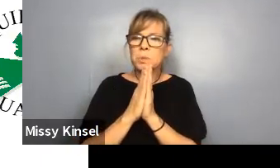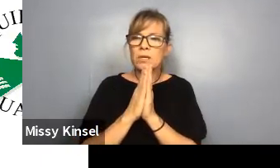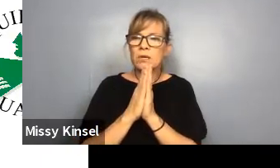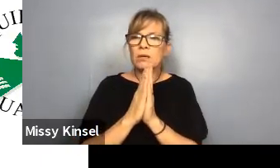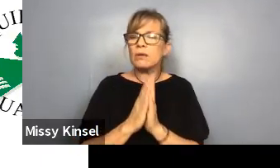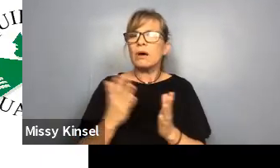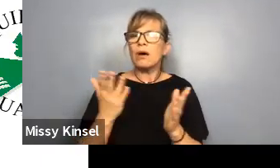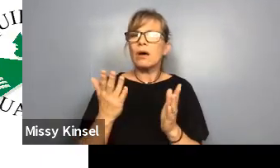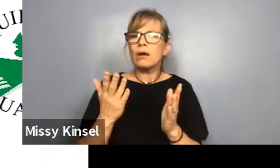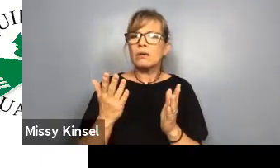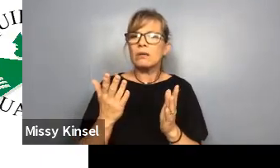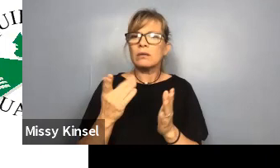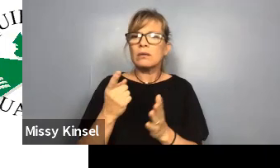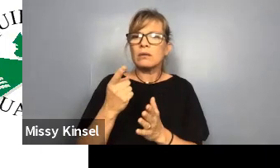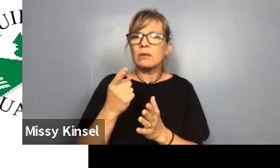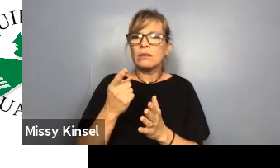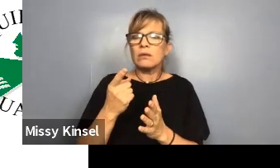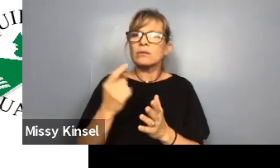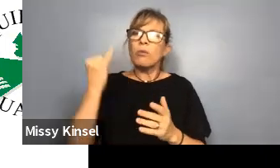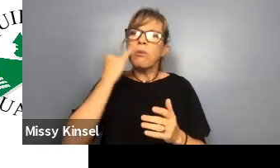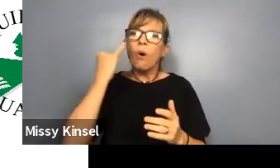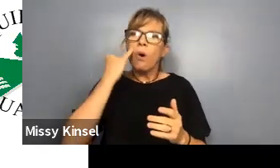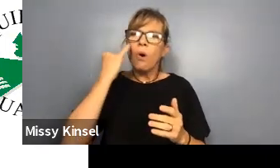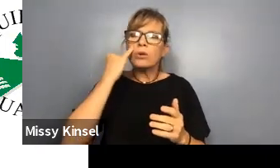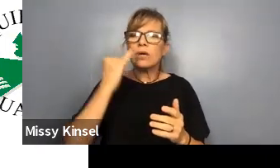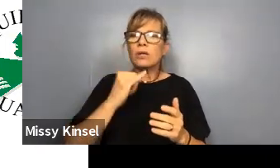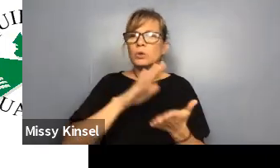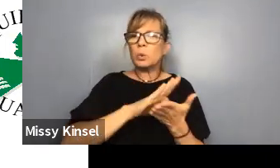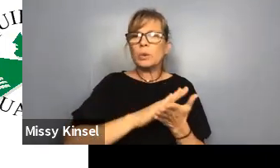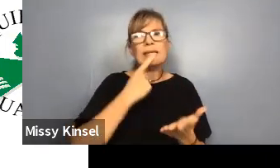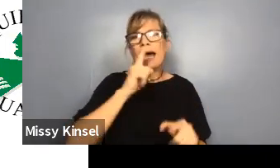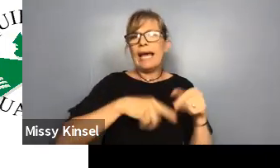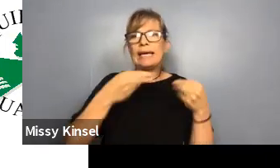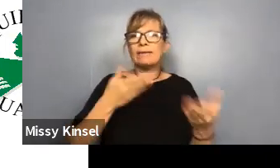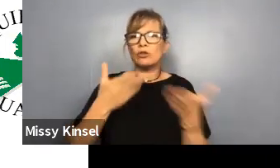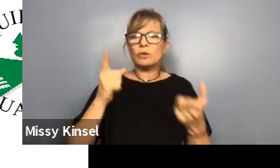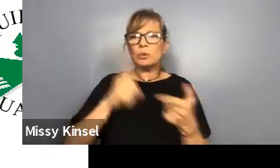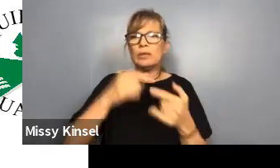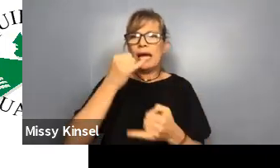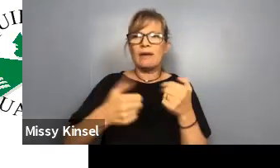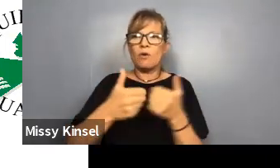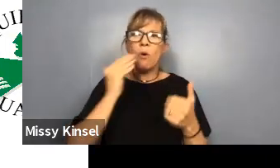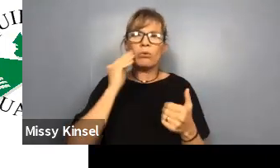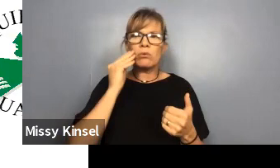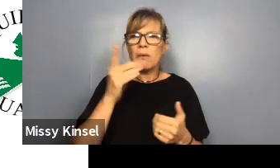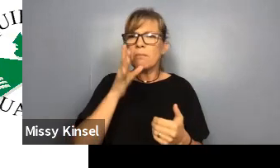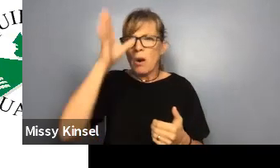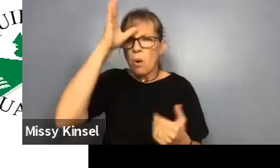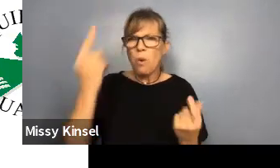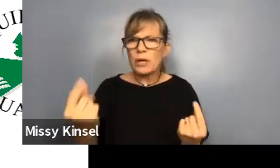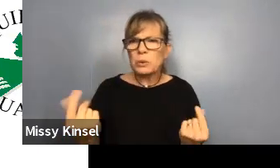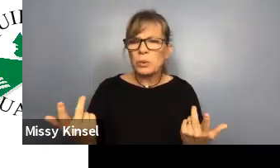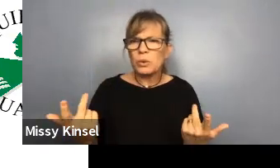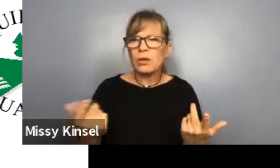what does the parent do if the school says they cannot provide services now through the end of remote learning? We'd like for